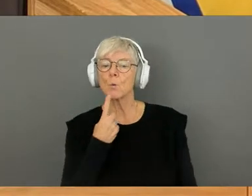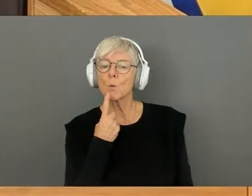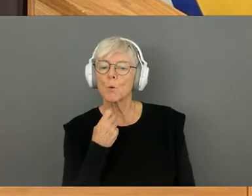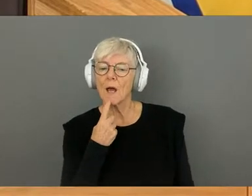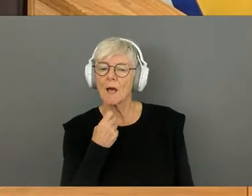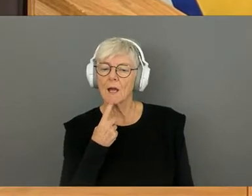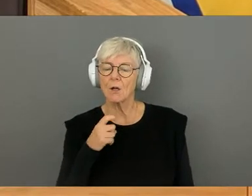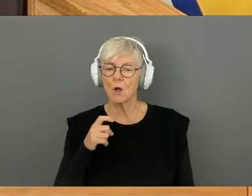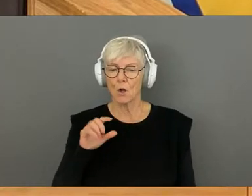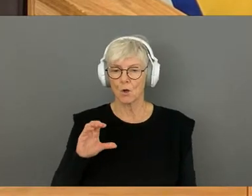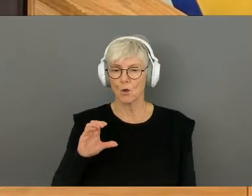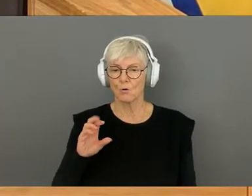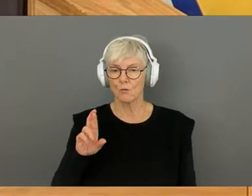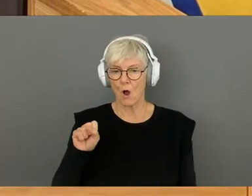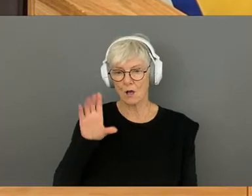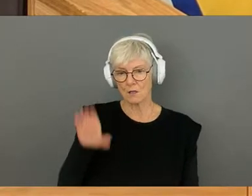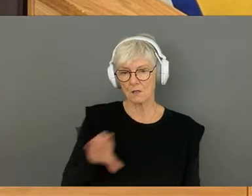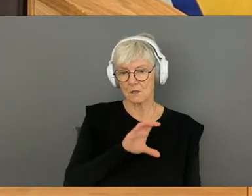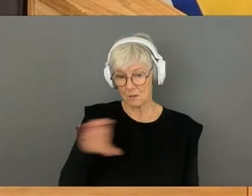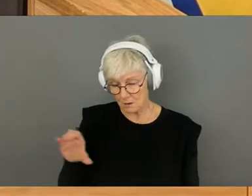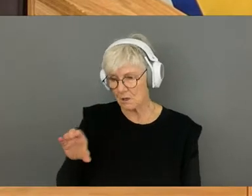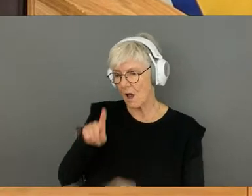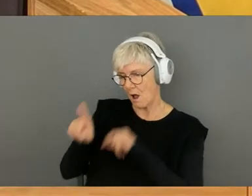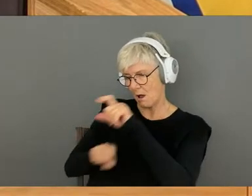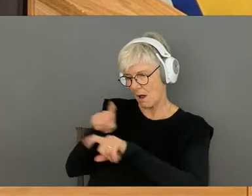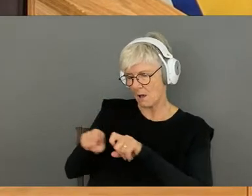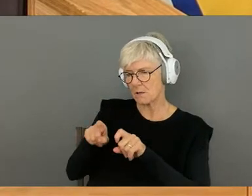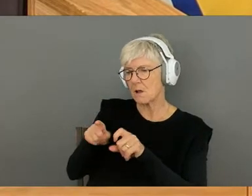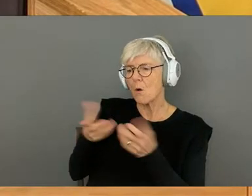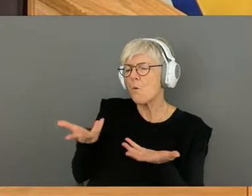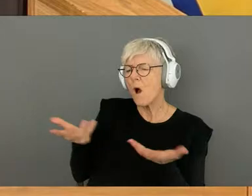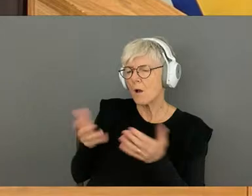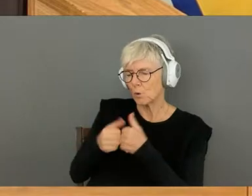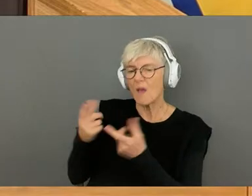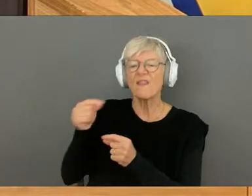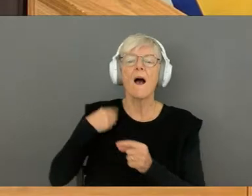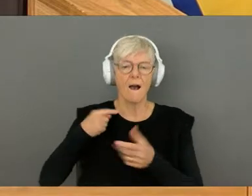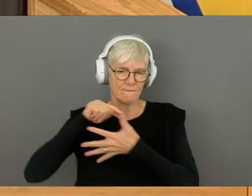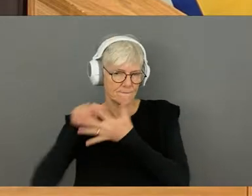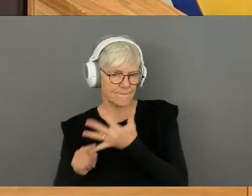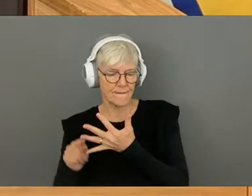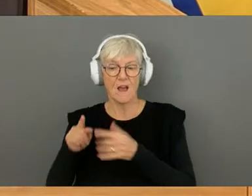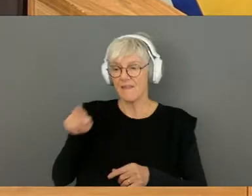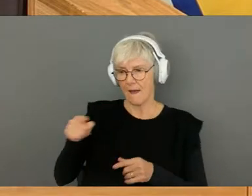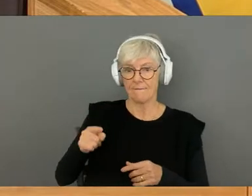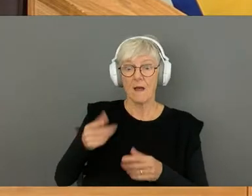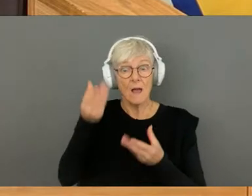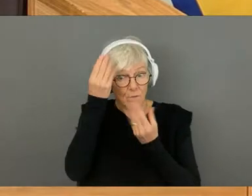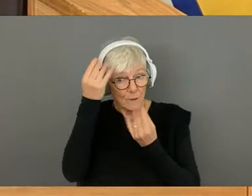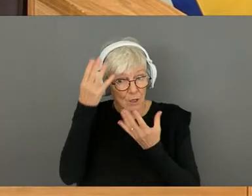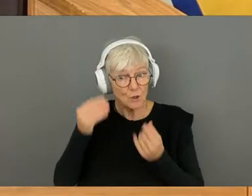you have. And the information to the Red Cross is also on our website,